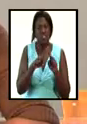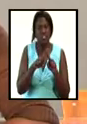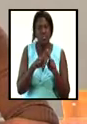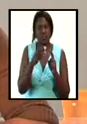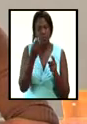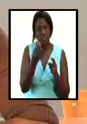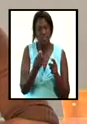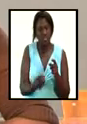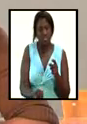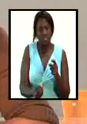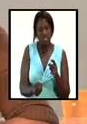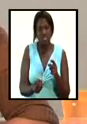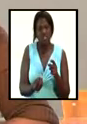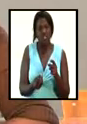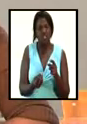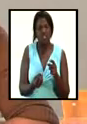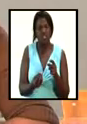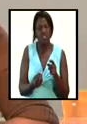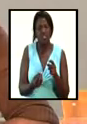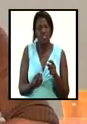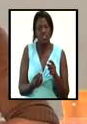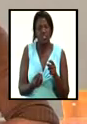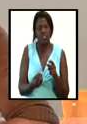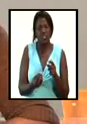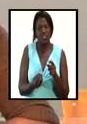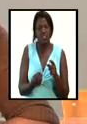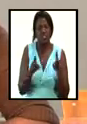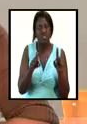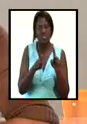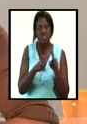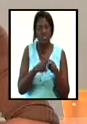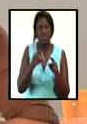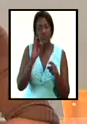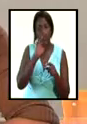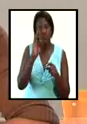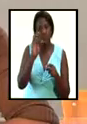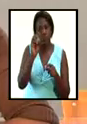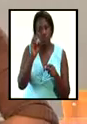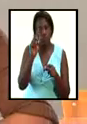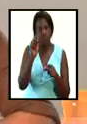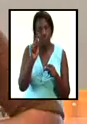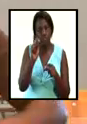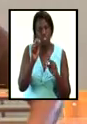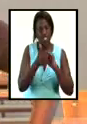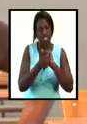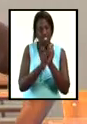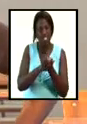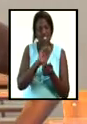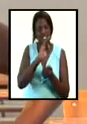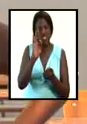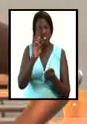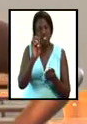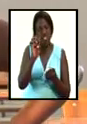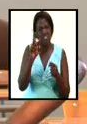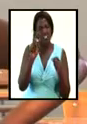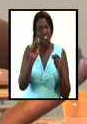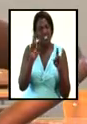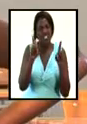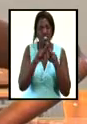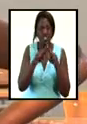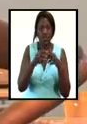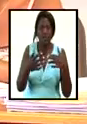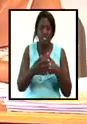which becomes children, and more than 1 foot are 2 feet? And sheep, it stays